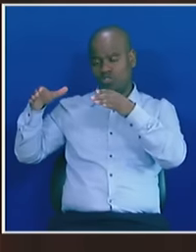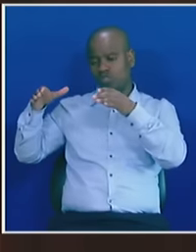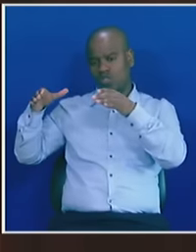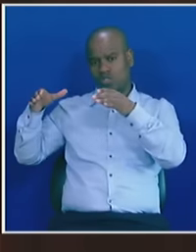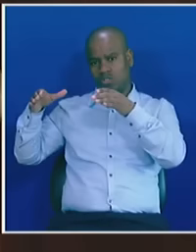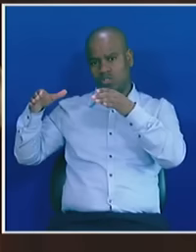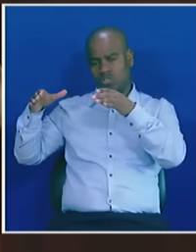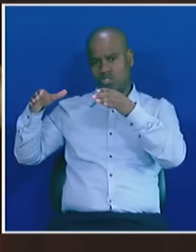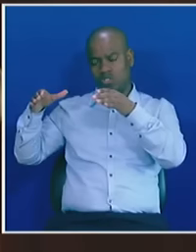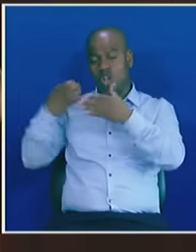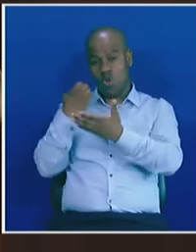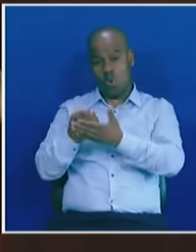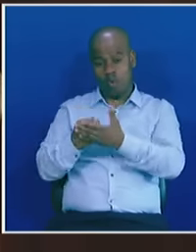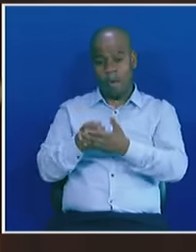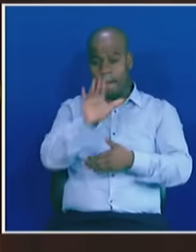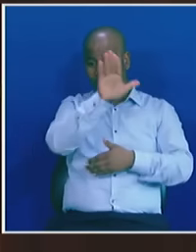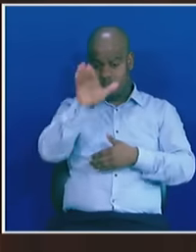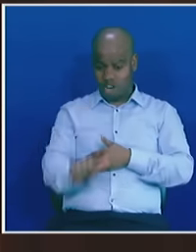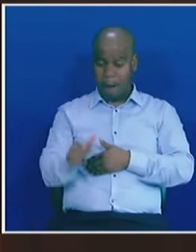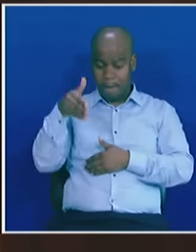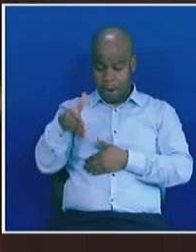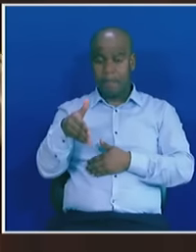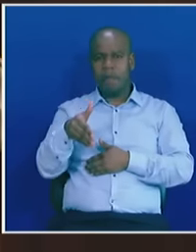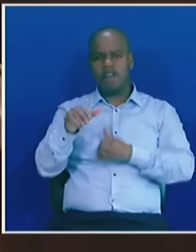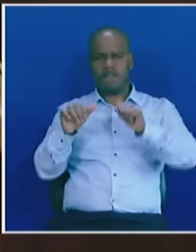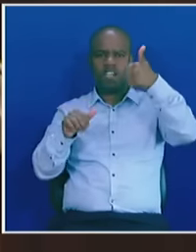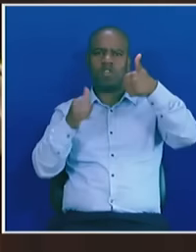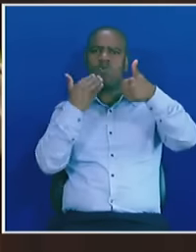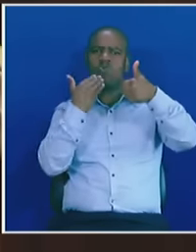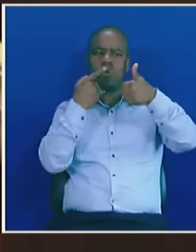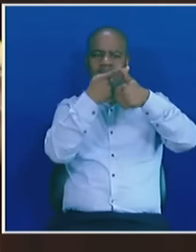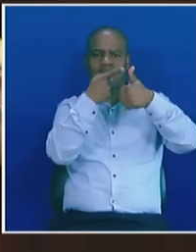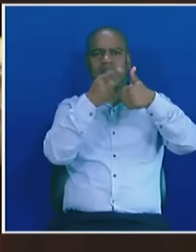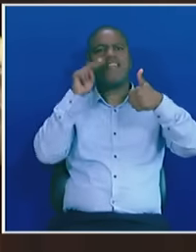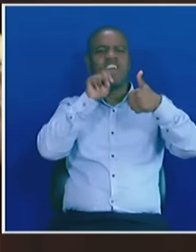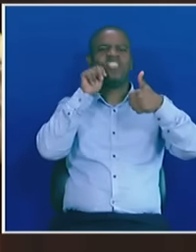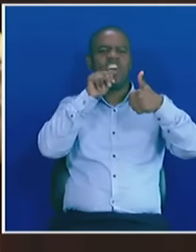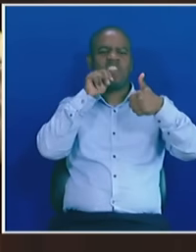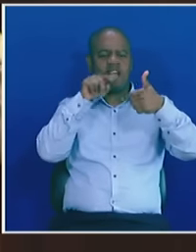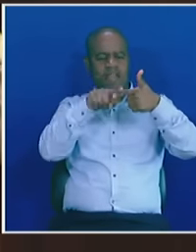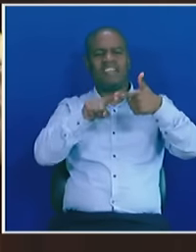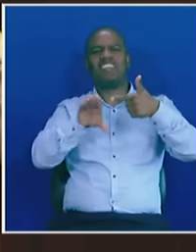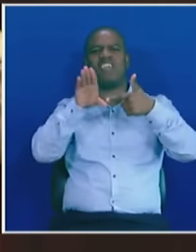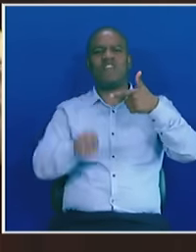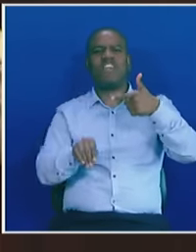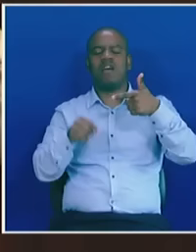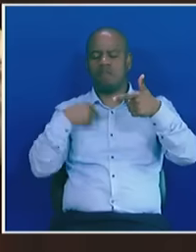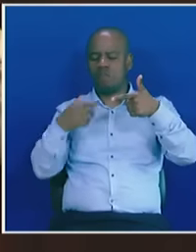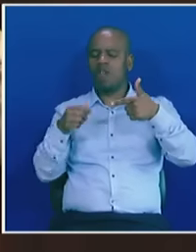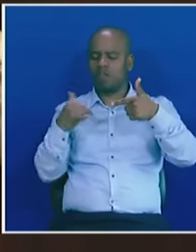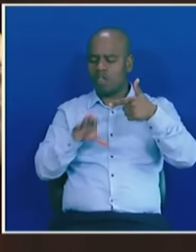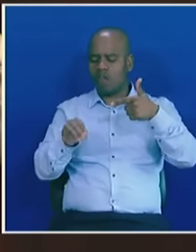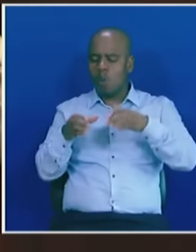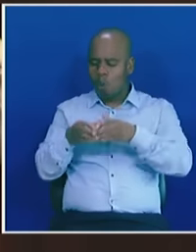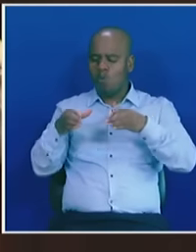after Nigeria. Despite the above, the World Bank reports that while the economy continues to grow, growth